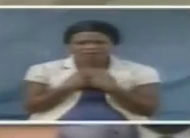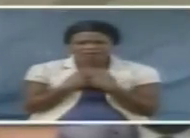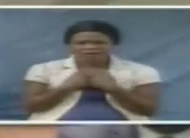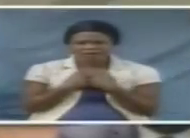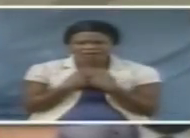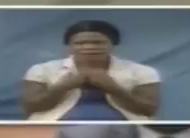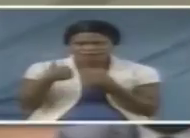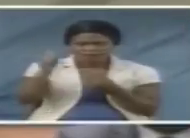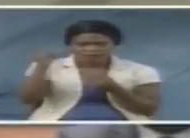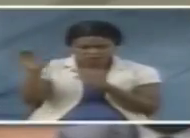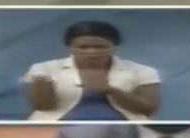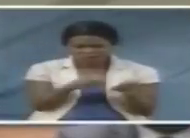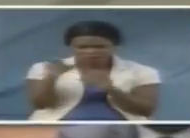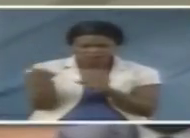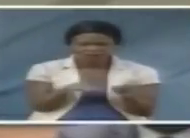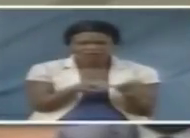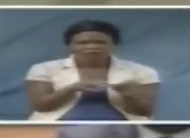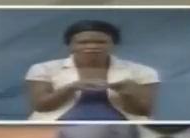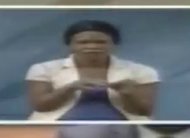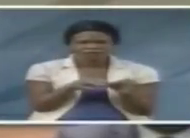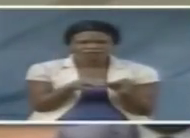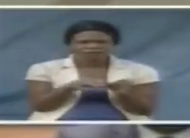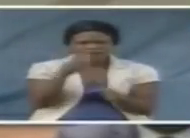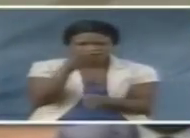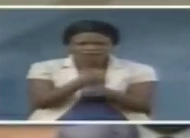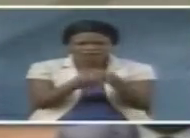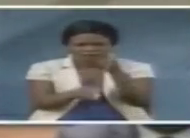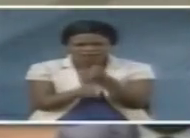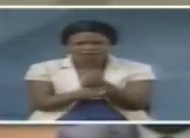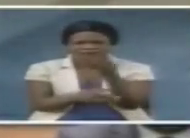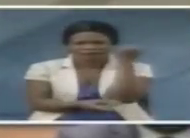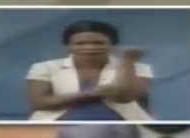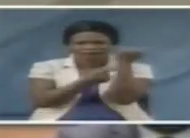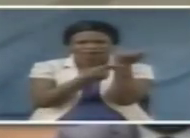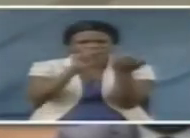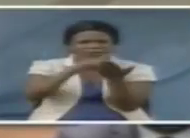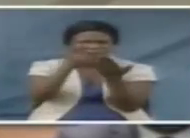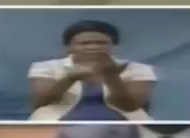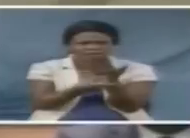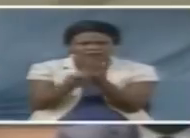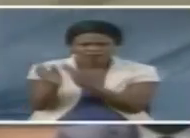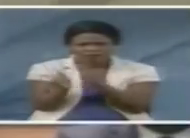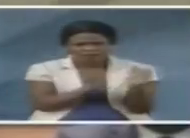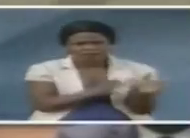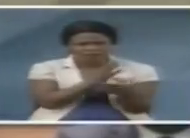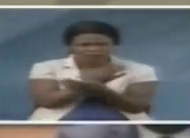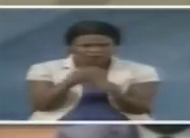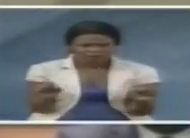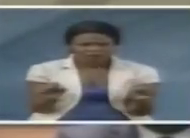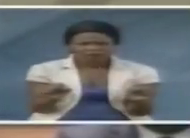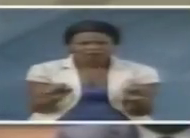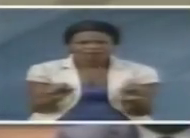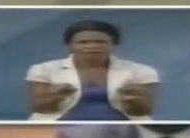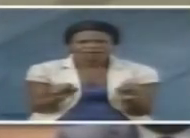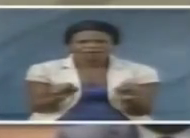Mr. Speaker, government undertook a deliberate and ambitious infrastructure